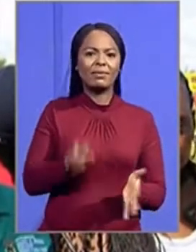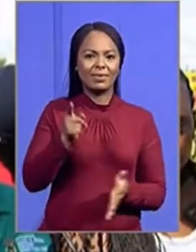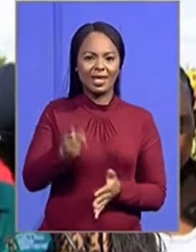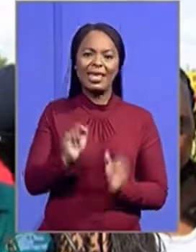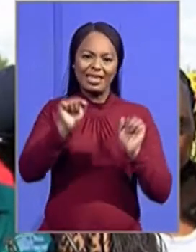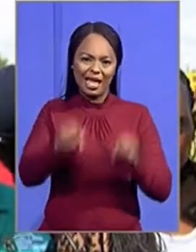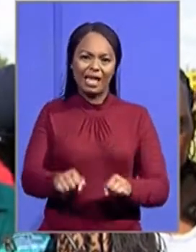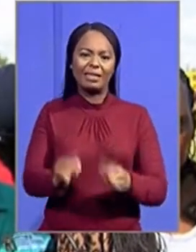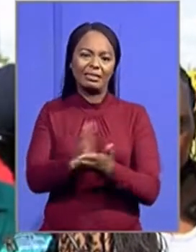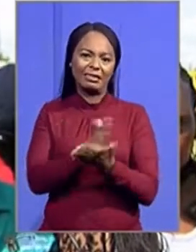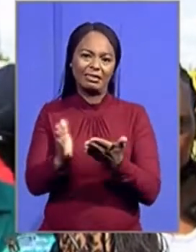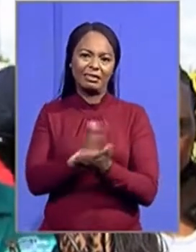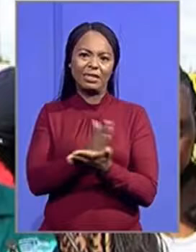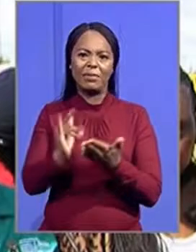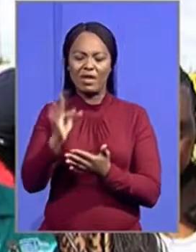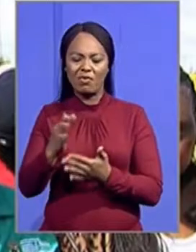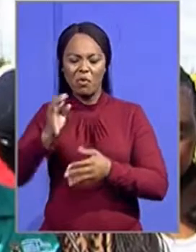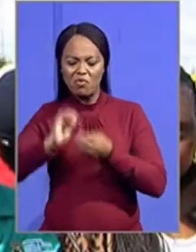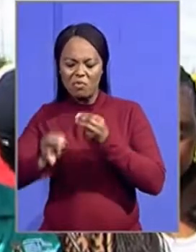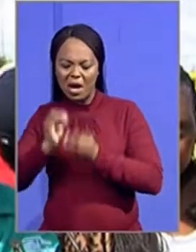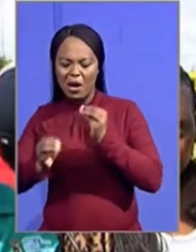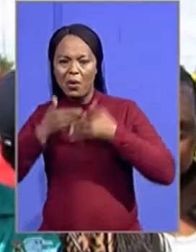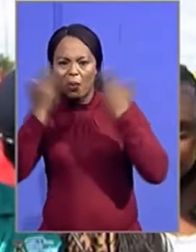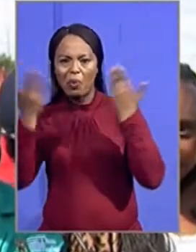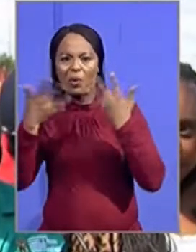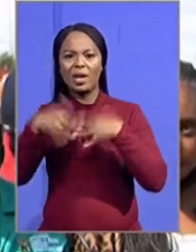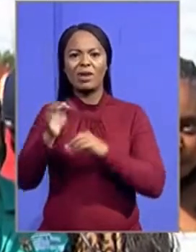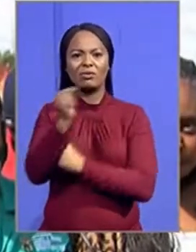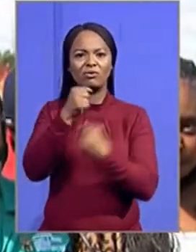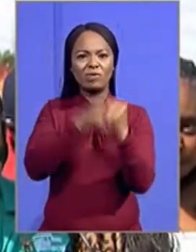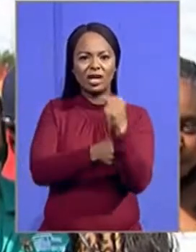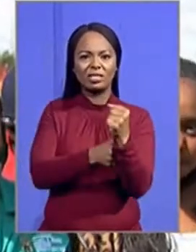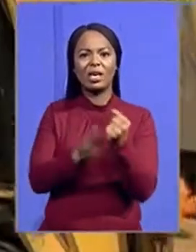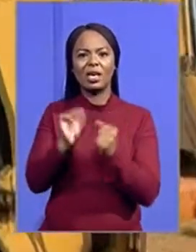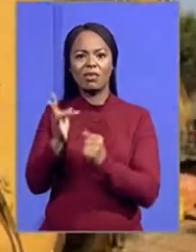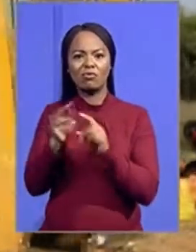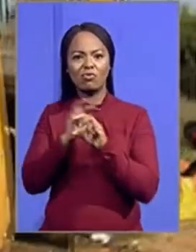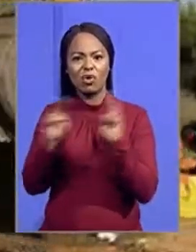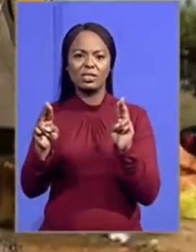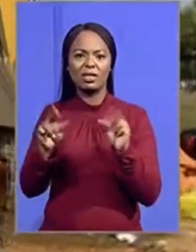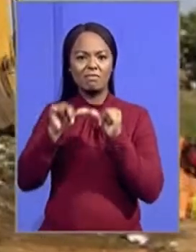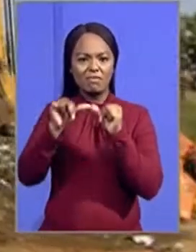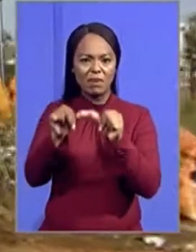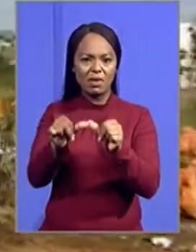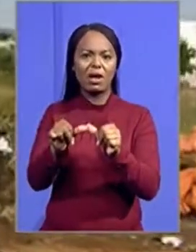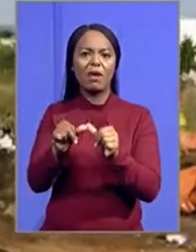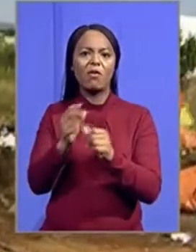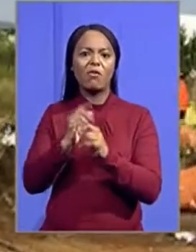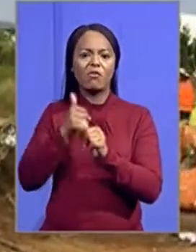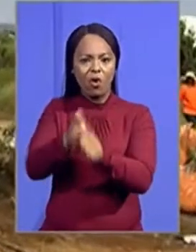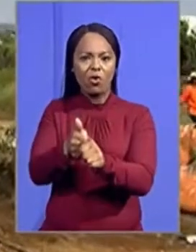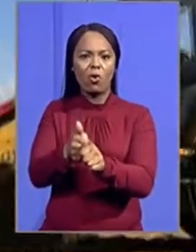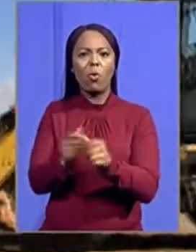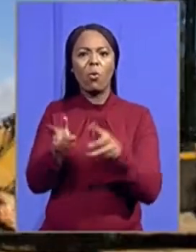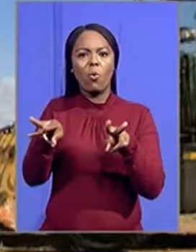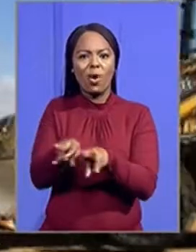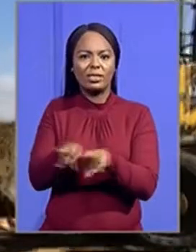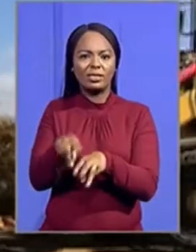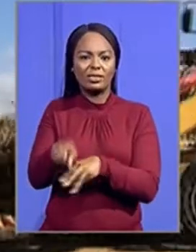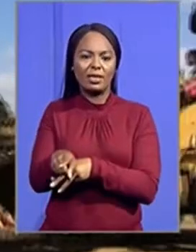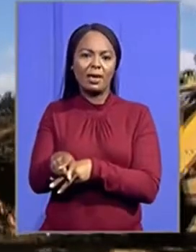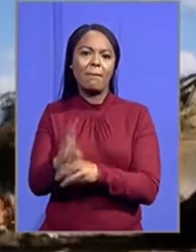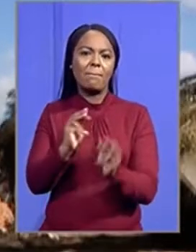cosmetic if you're not working on the infrastructure behind waste management. Kantoro ya Tona e tshwere phage ka mangana go